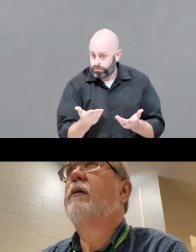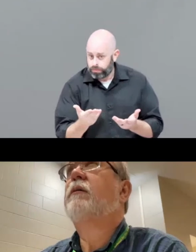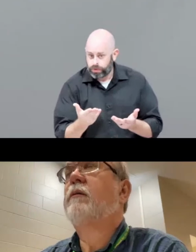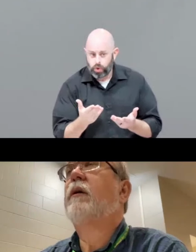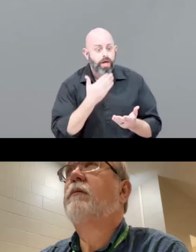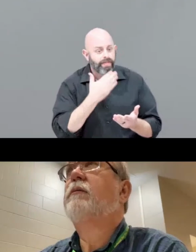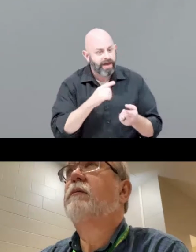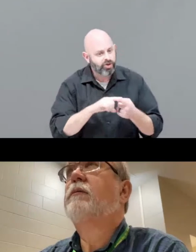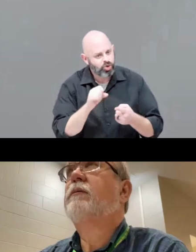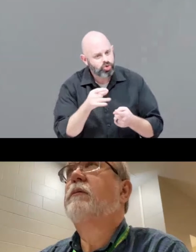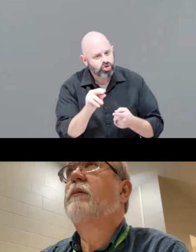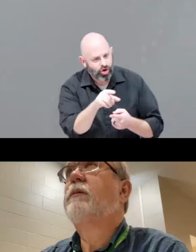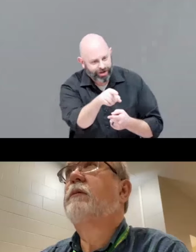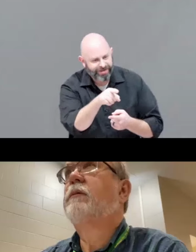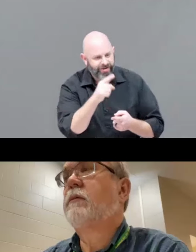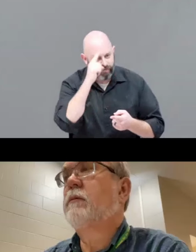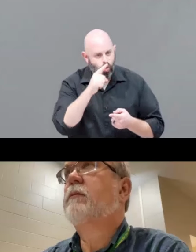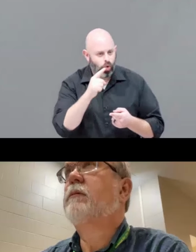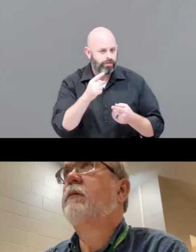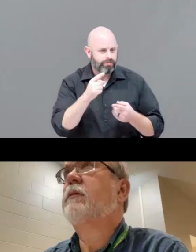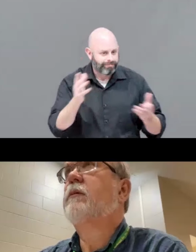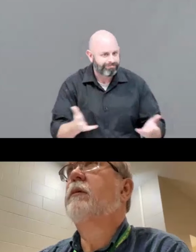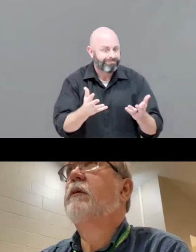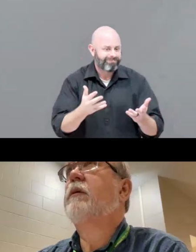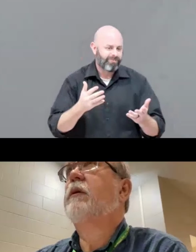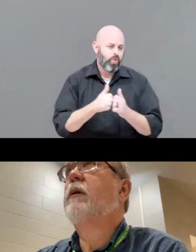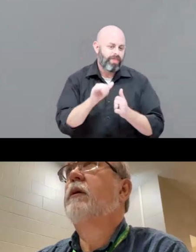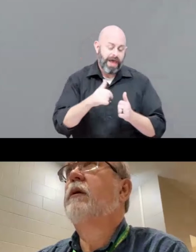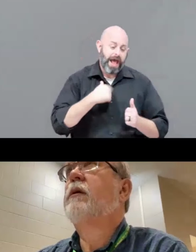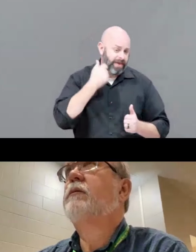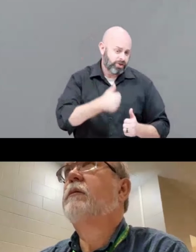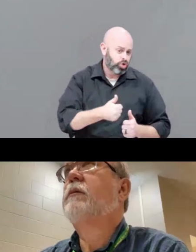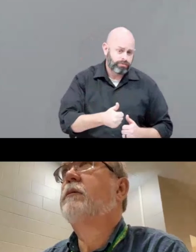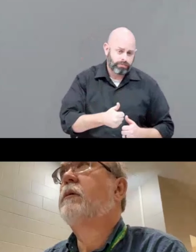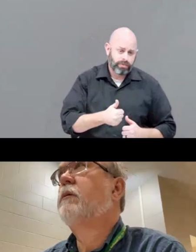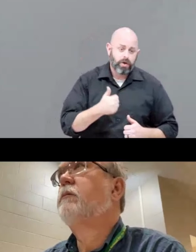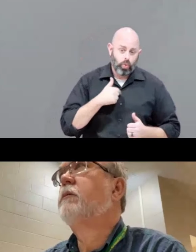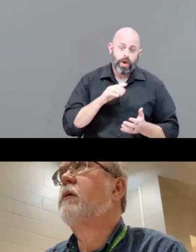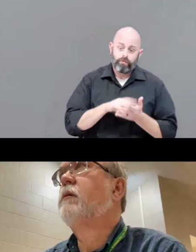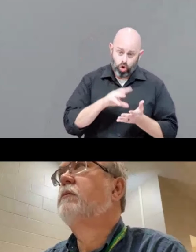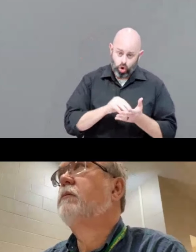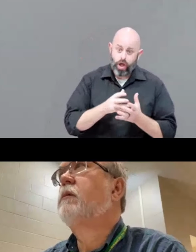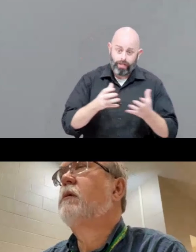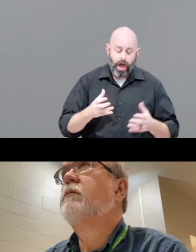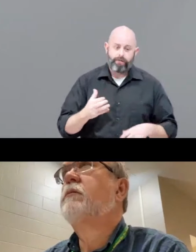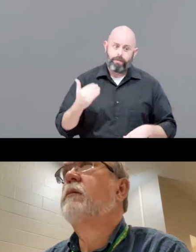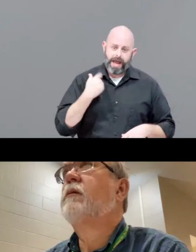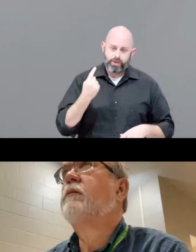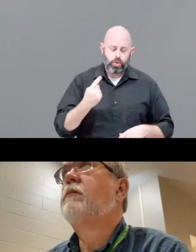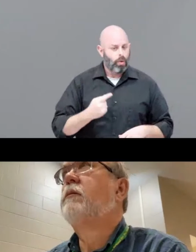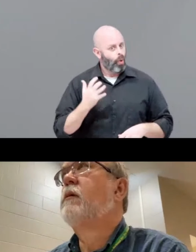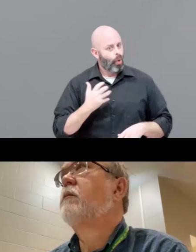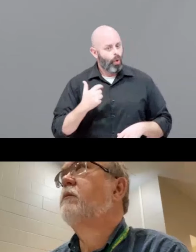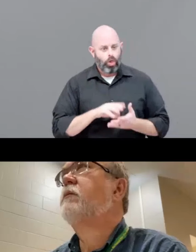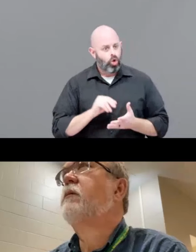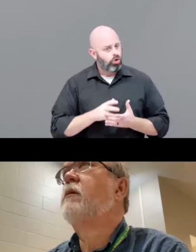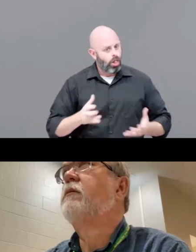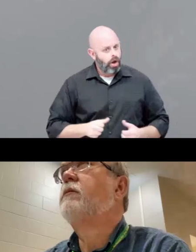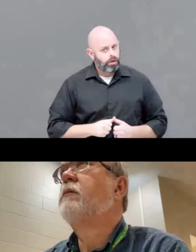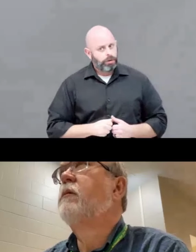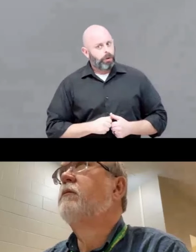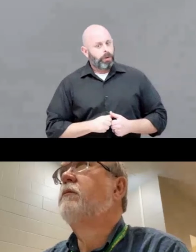thanks to Sharon for edging me on with that. And I think it's good. We've learned a lot from the last one we had,